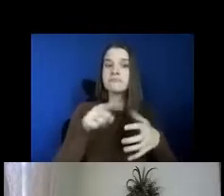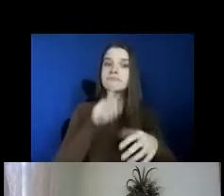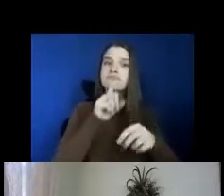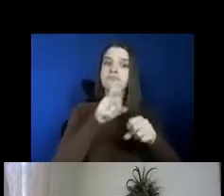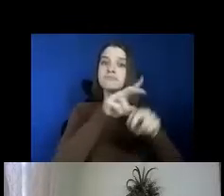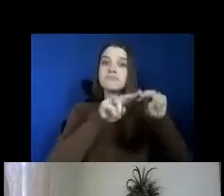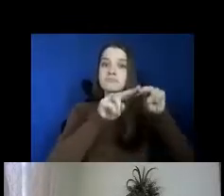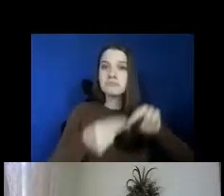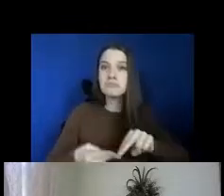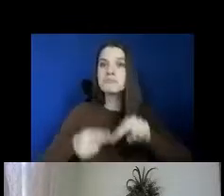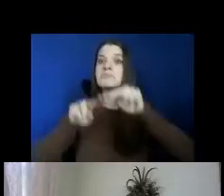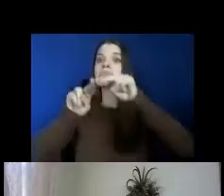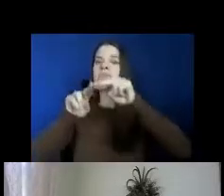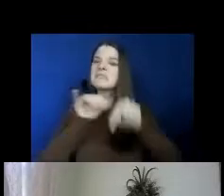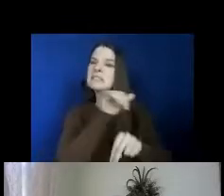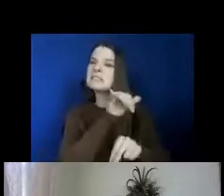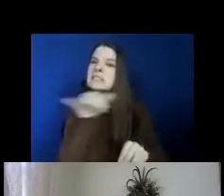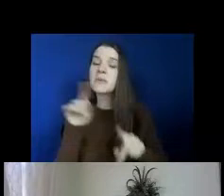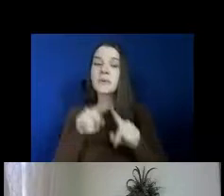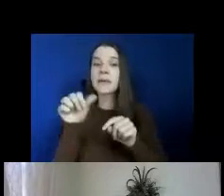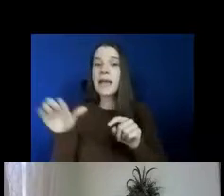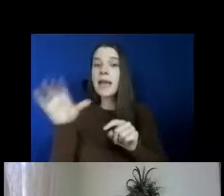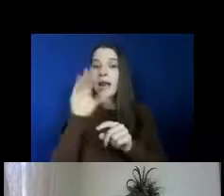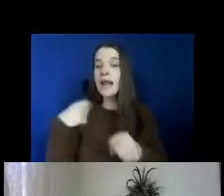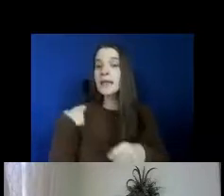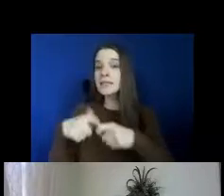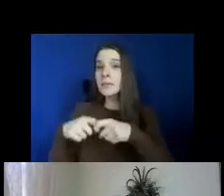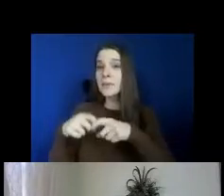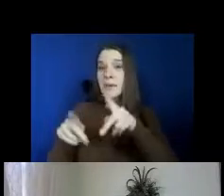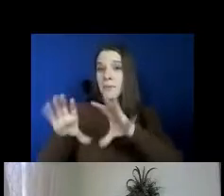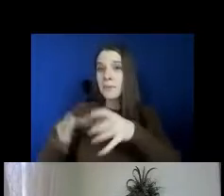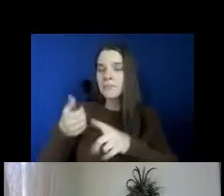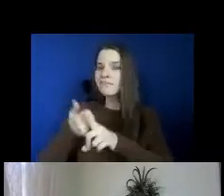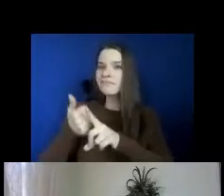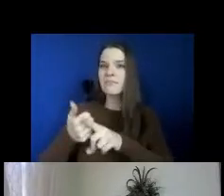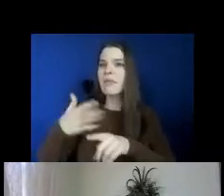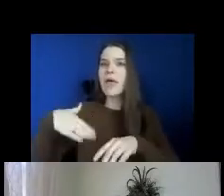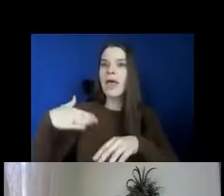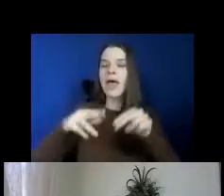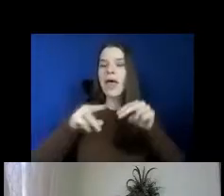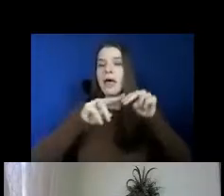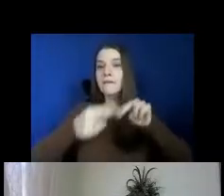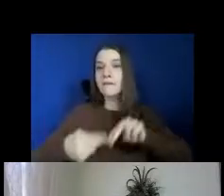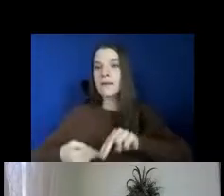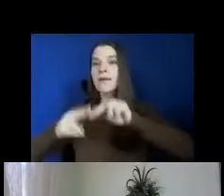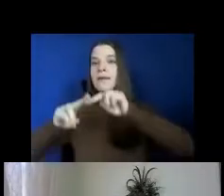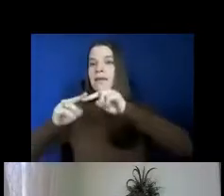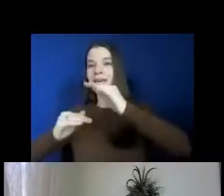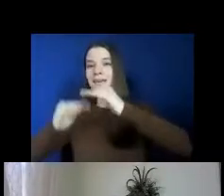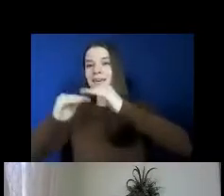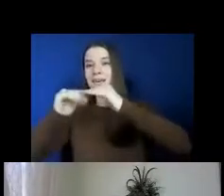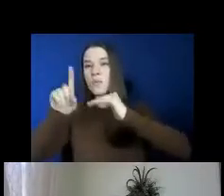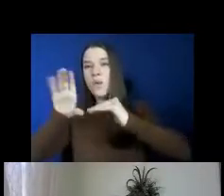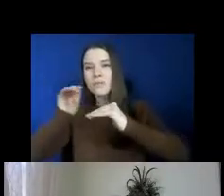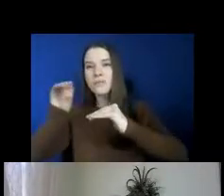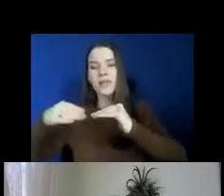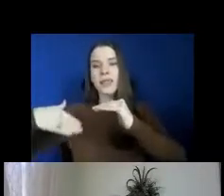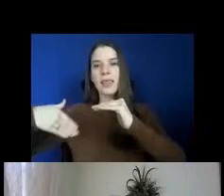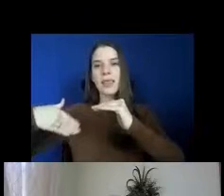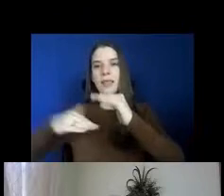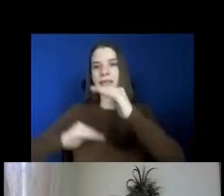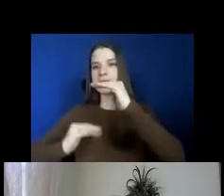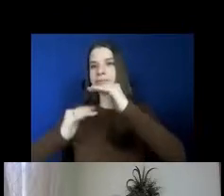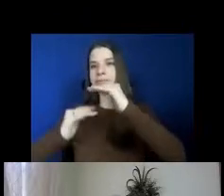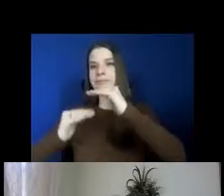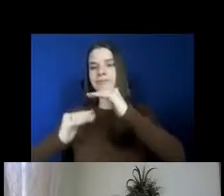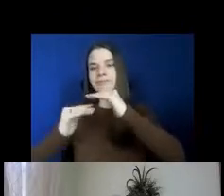very similarly, but the Asian and Hispanic populations haven't reached back to that near 100% mammographic screening